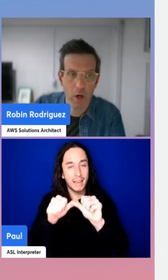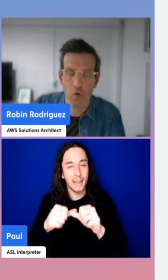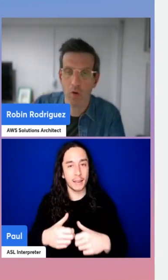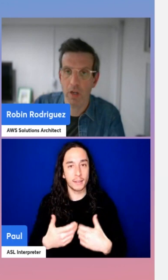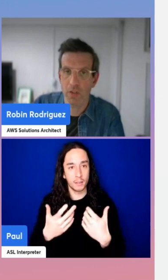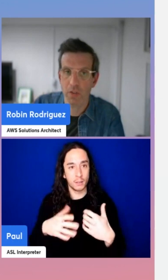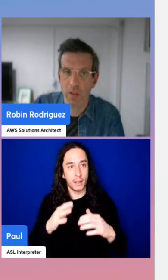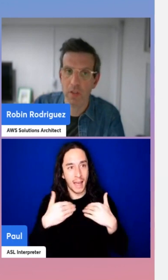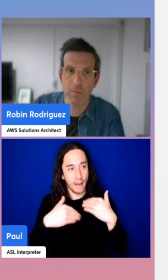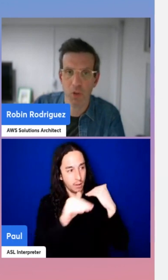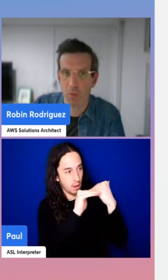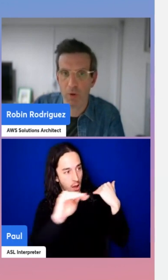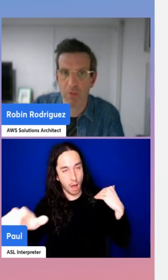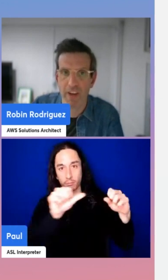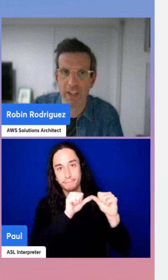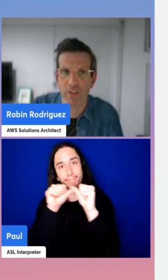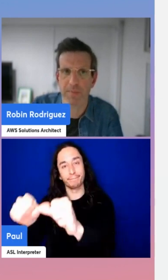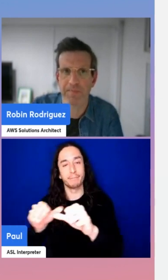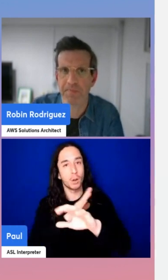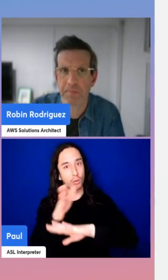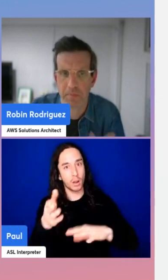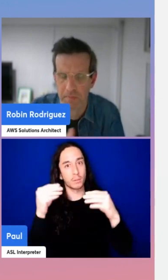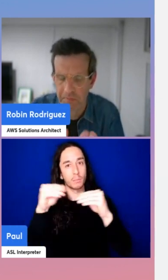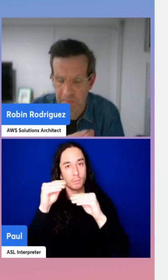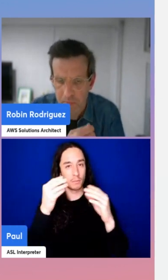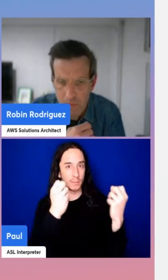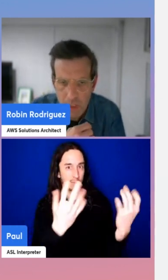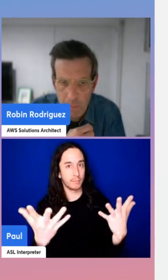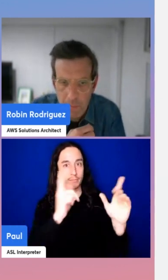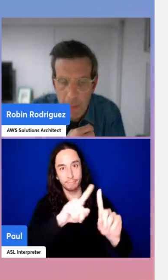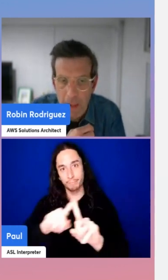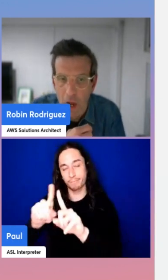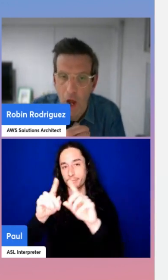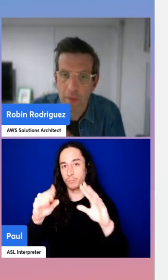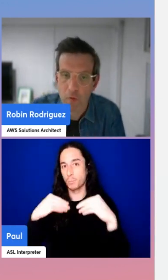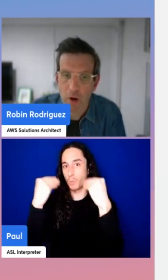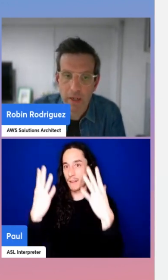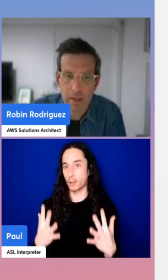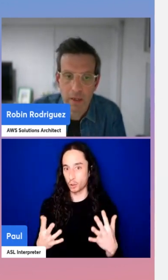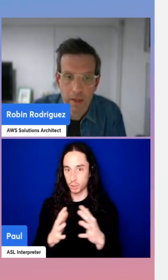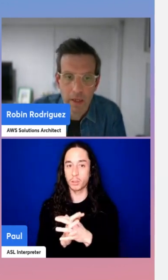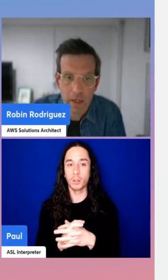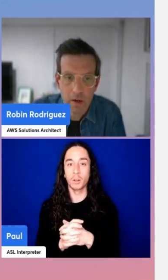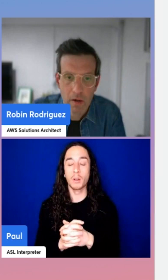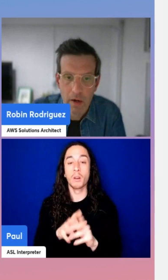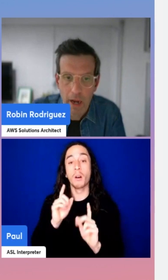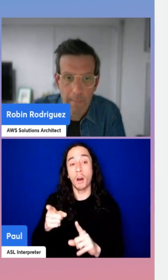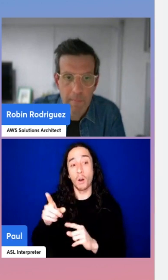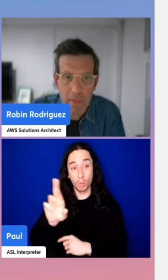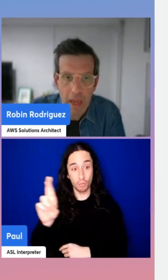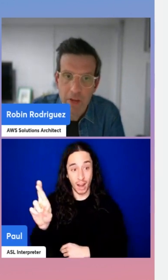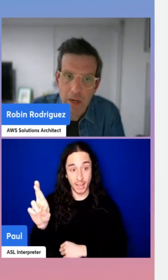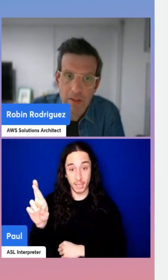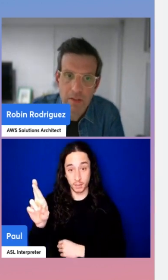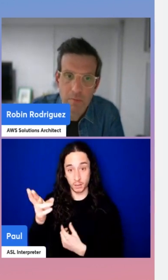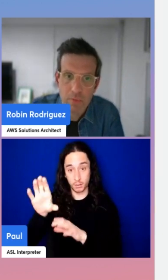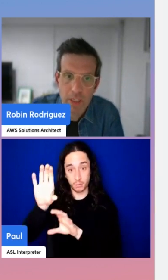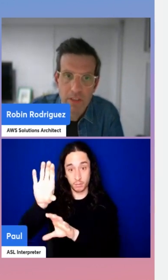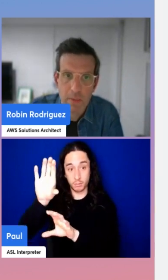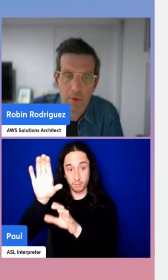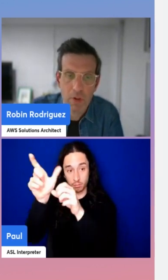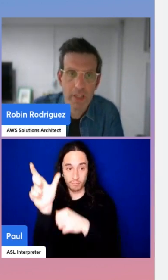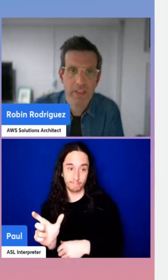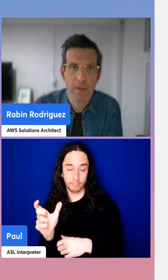consistency across these multiple providers. Now, on the right here, I've got a